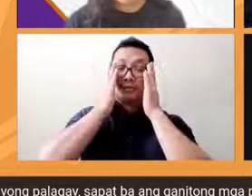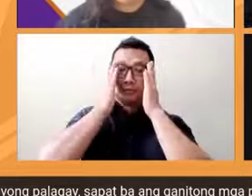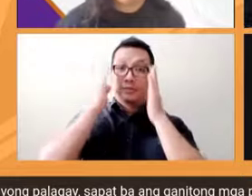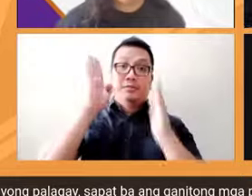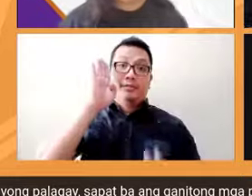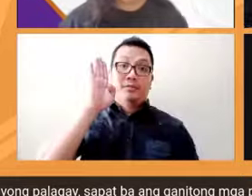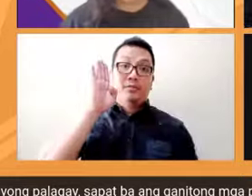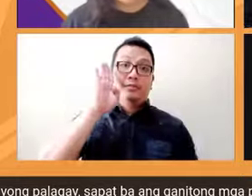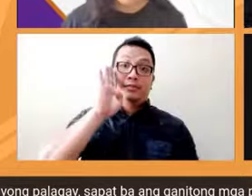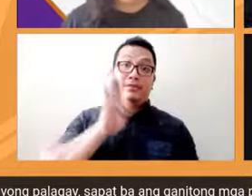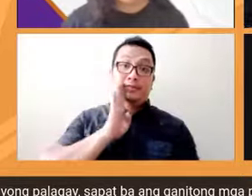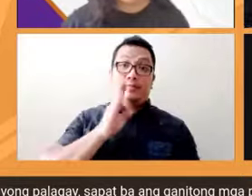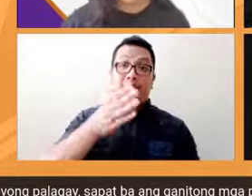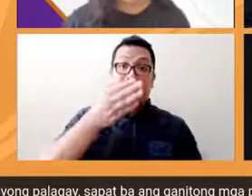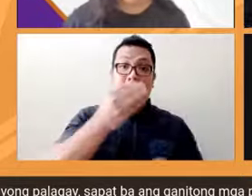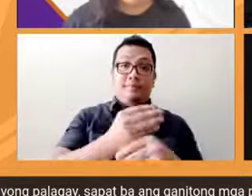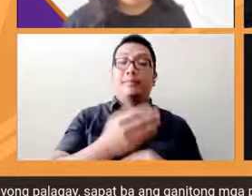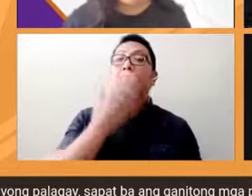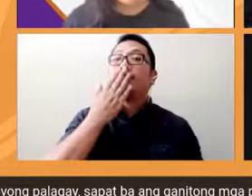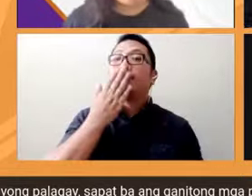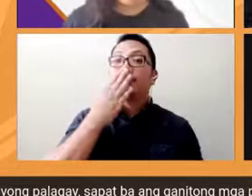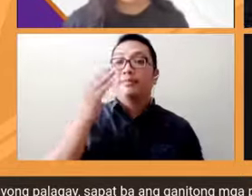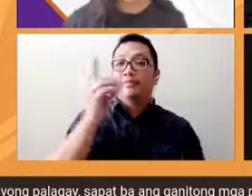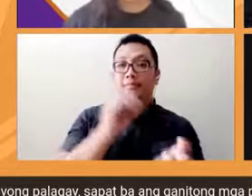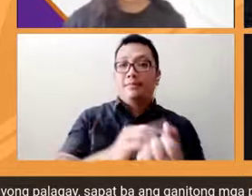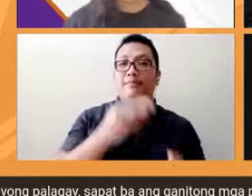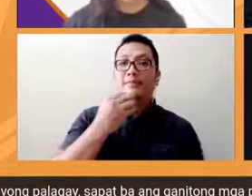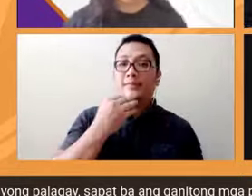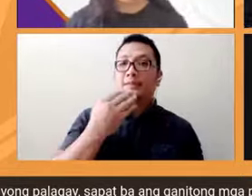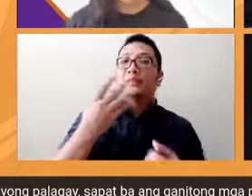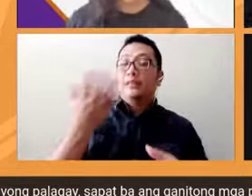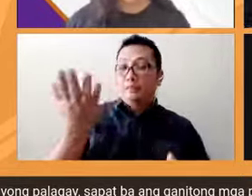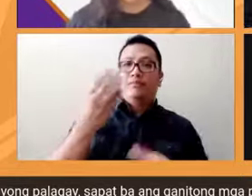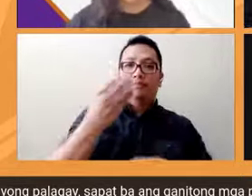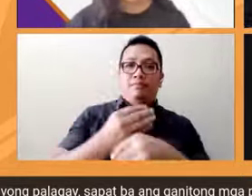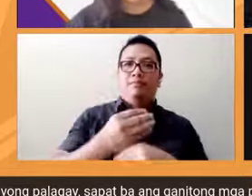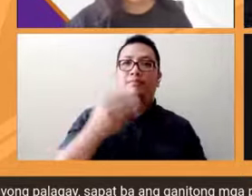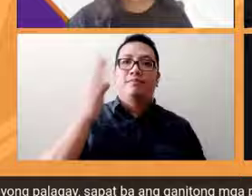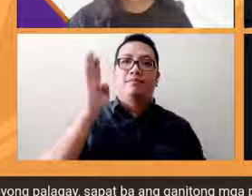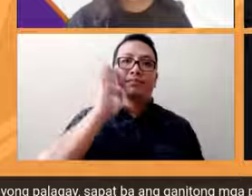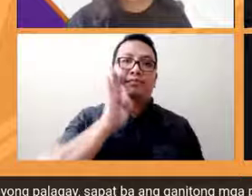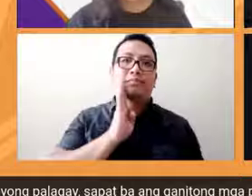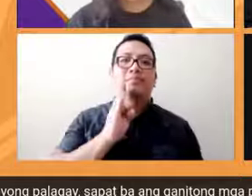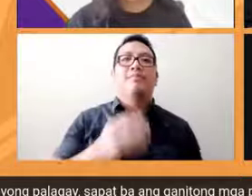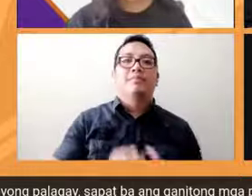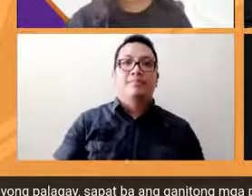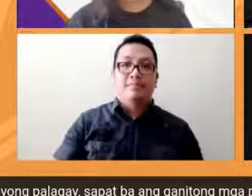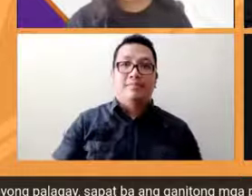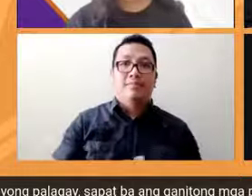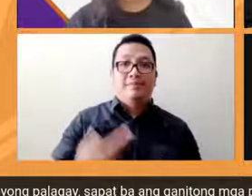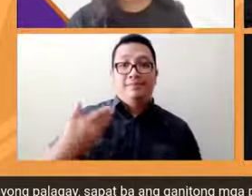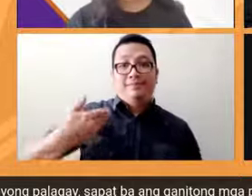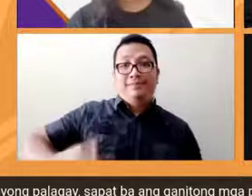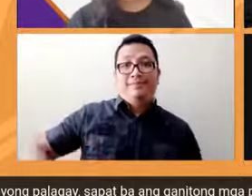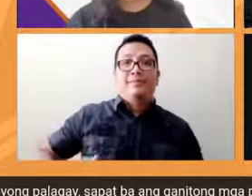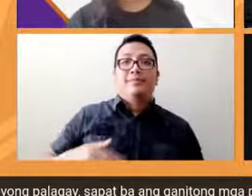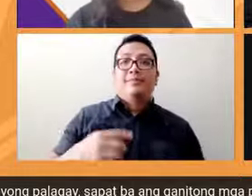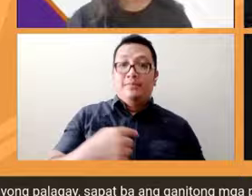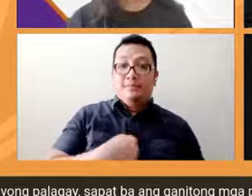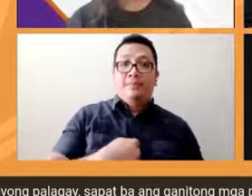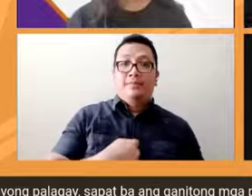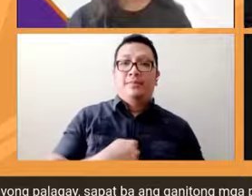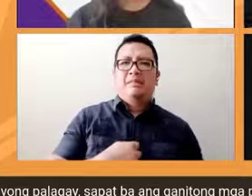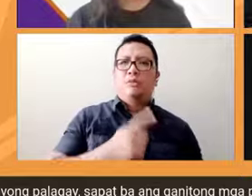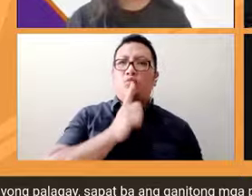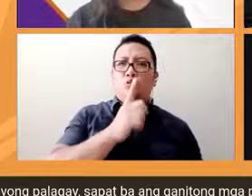Thank you Jack Sige po Sir Benjo Tingnan natin kasi ako parang hirap naman